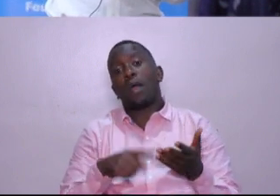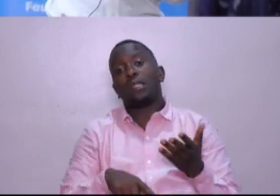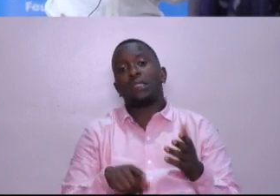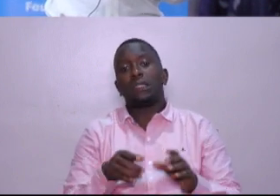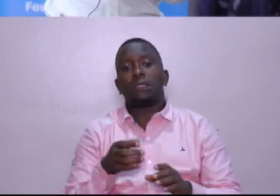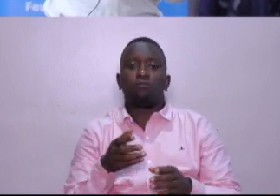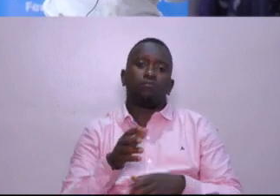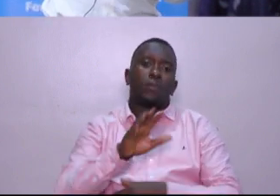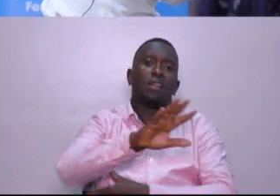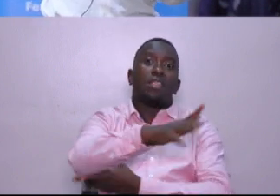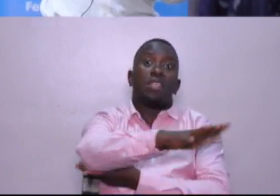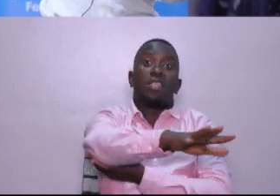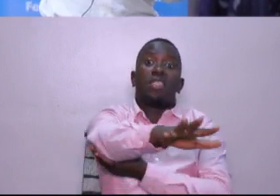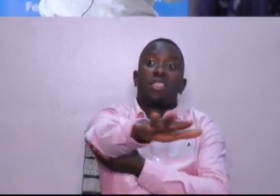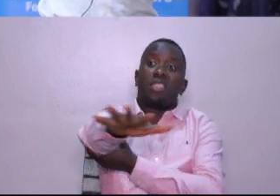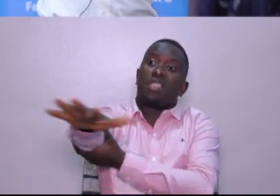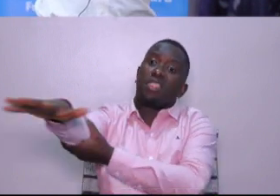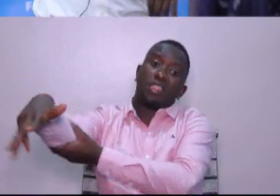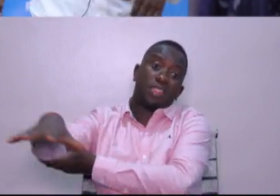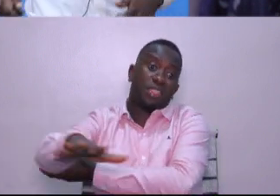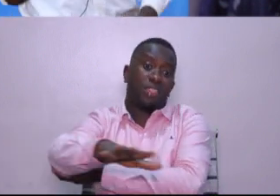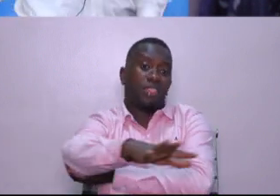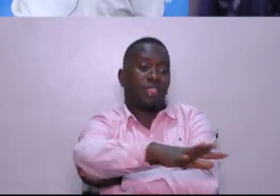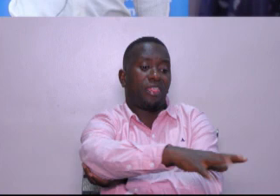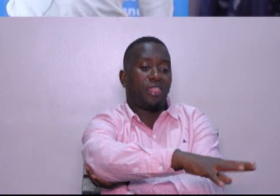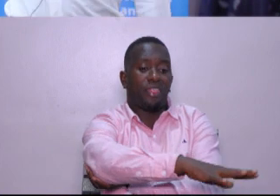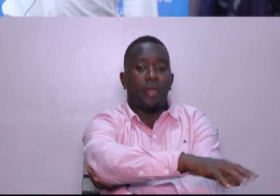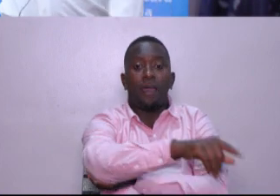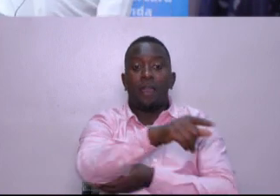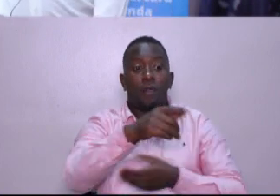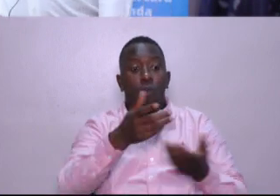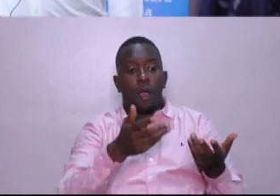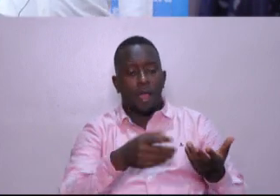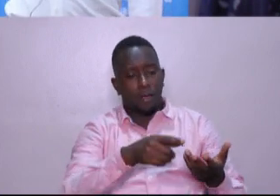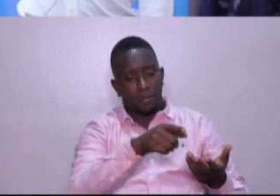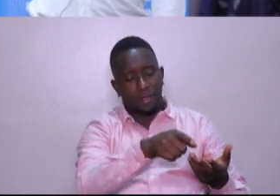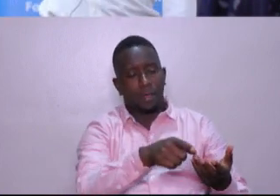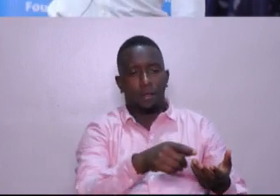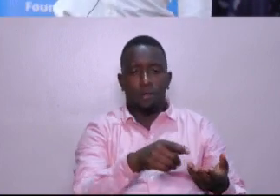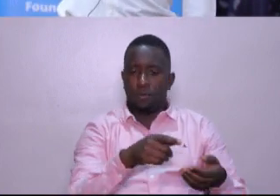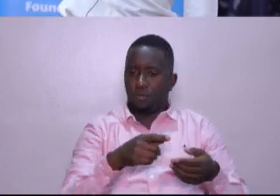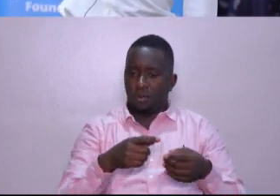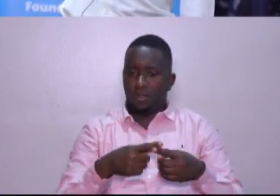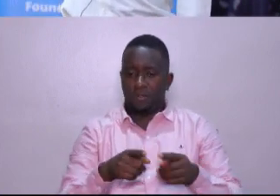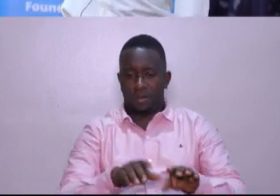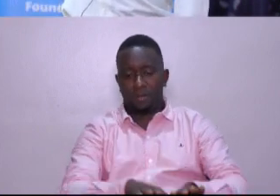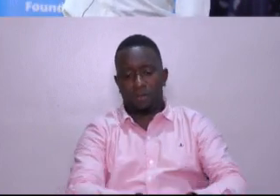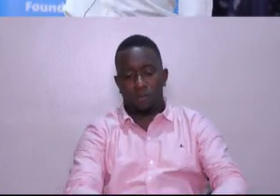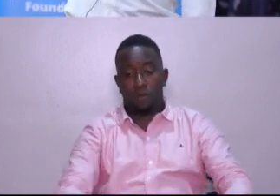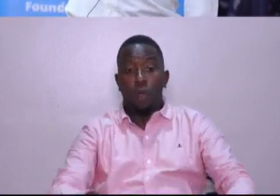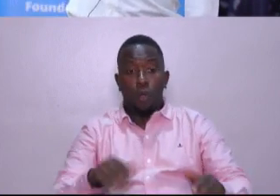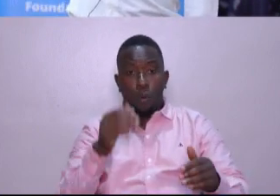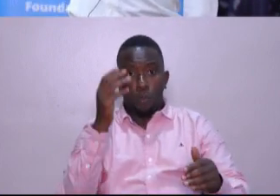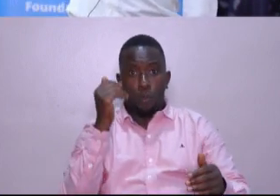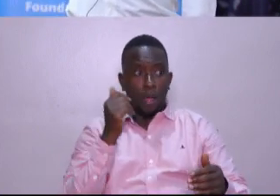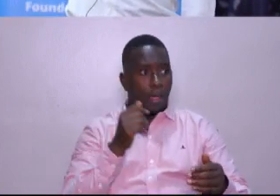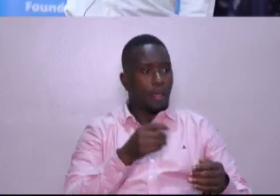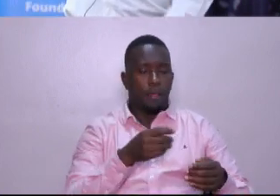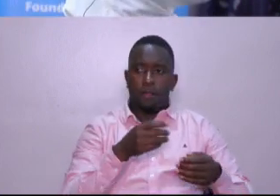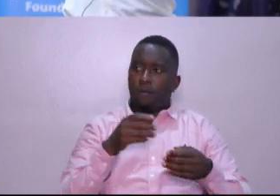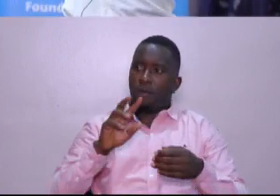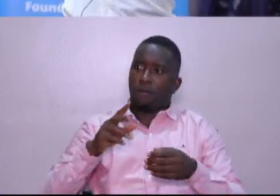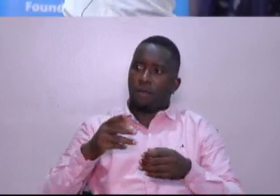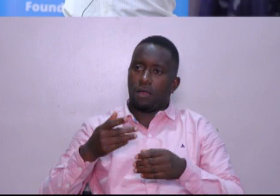irrigation. The water is just dropping just on the crop, and you can see here we are saying animate water